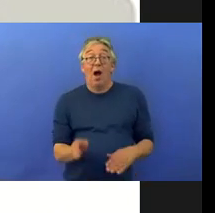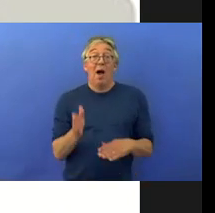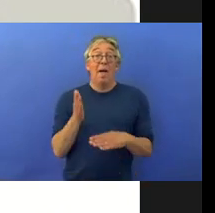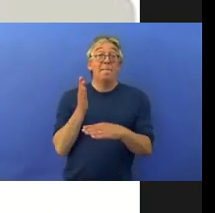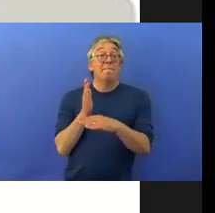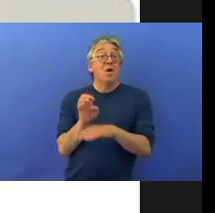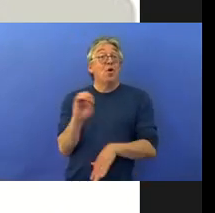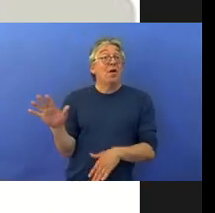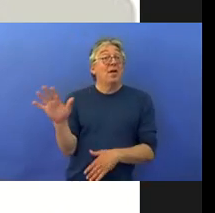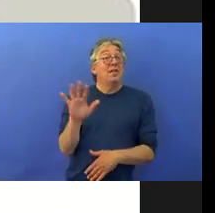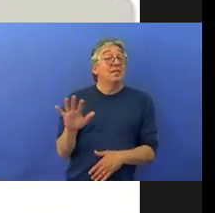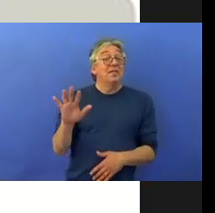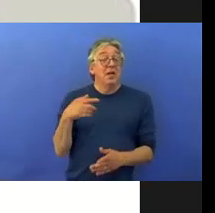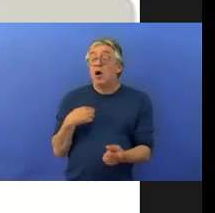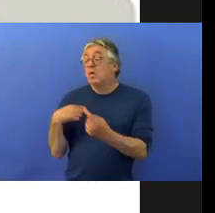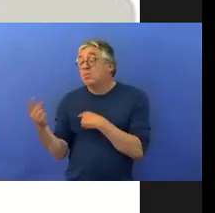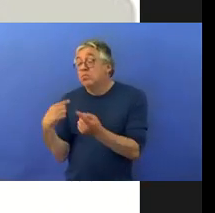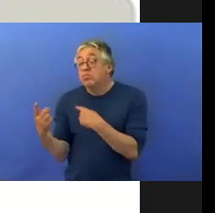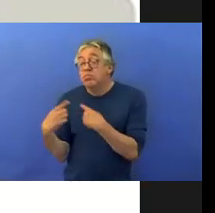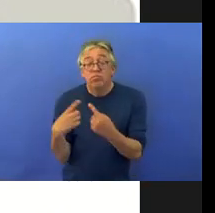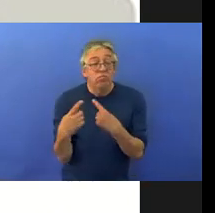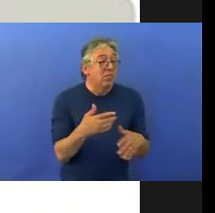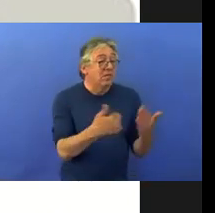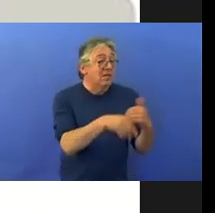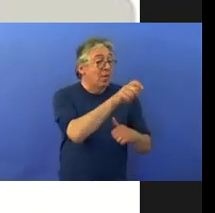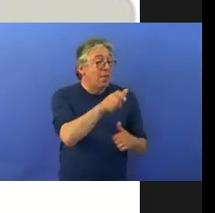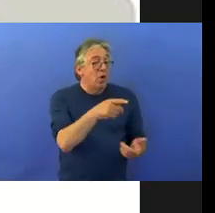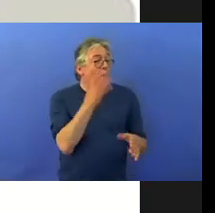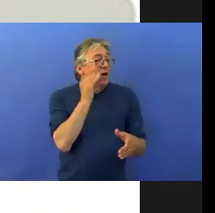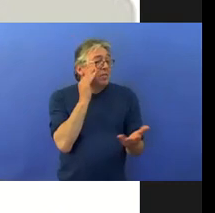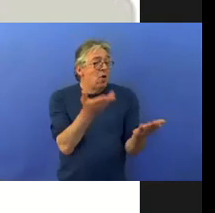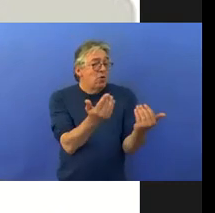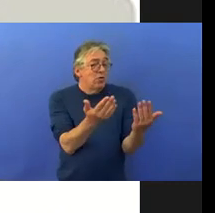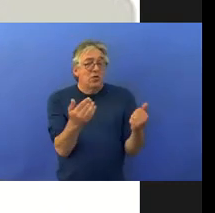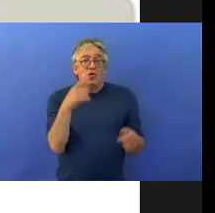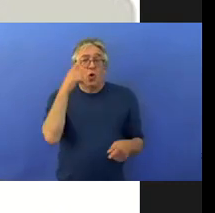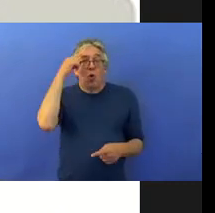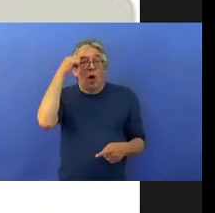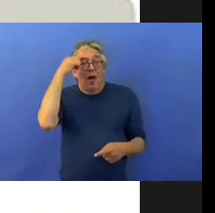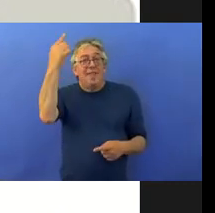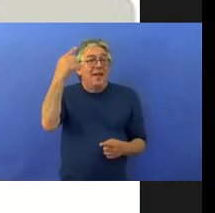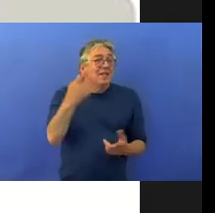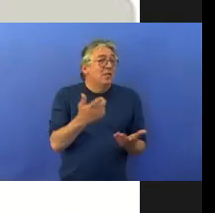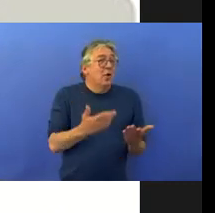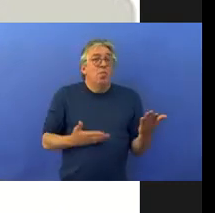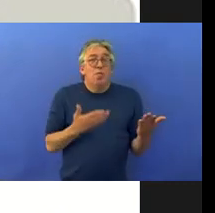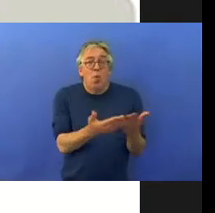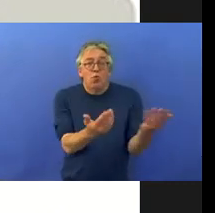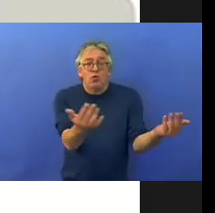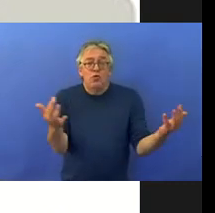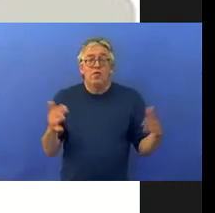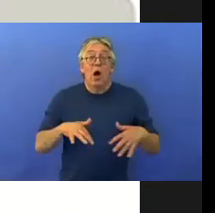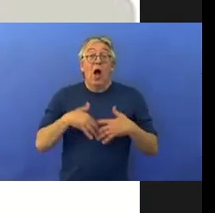with disabilities to voice their experiences, opinions, and proposals on how to address the